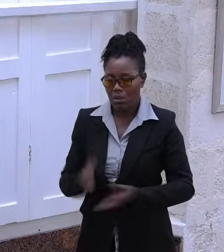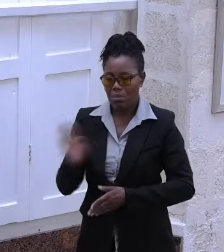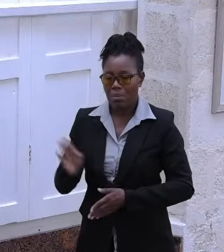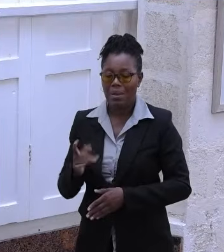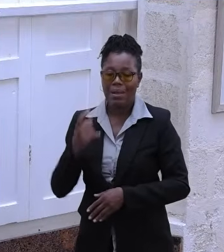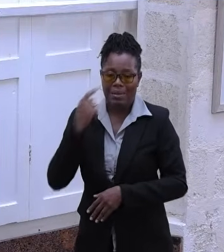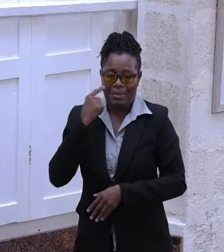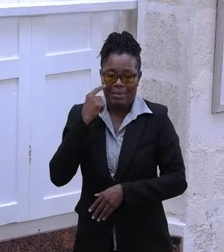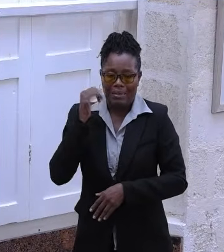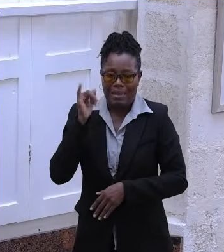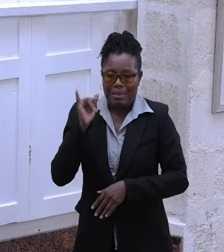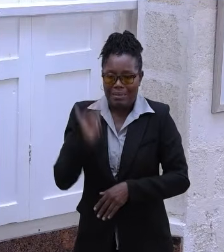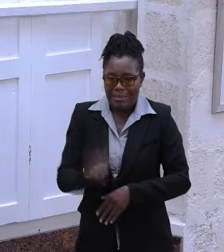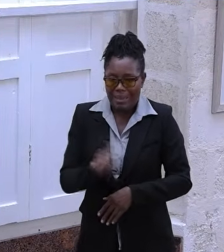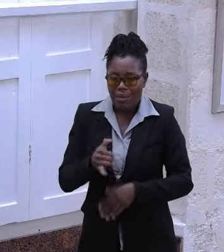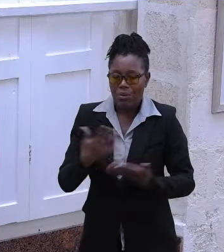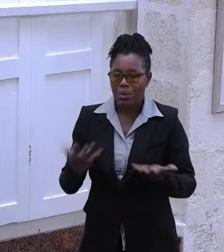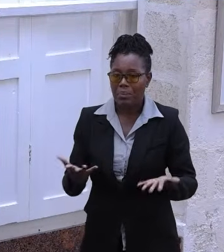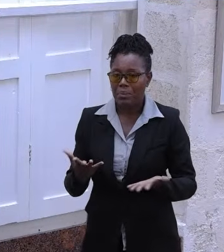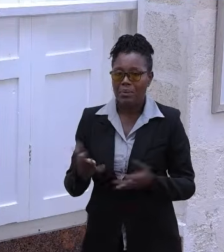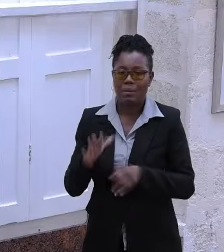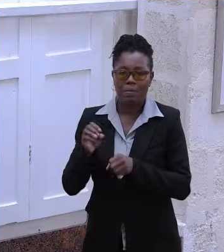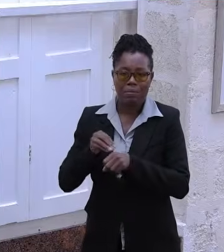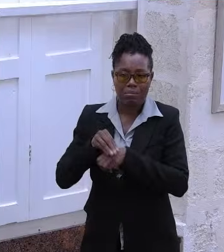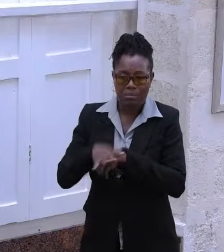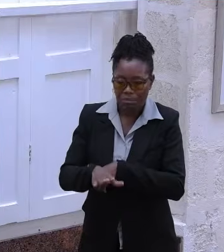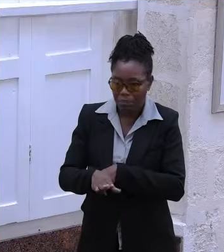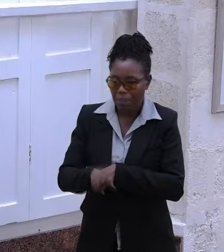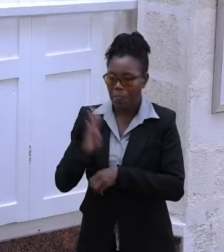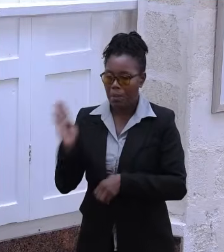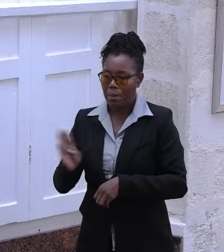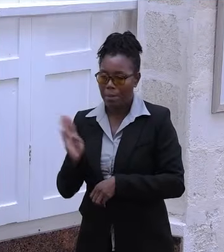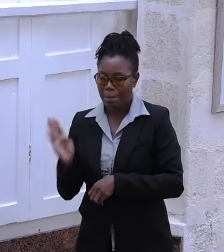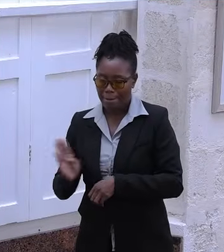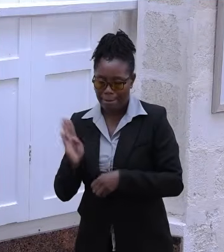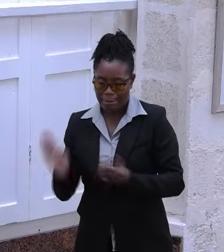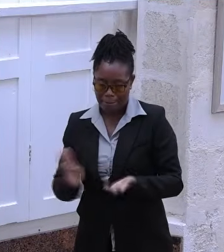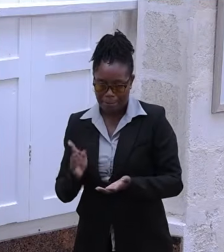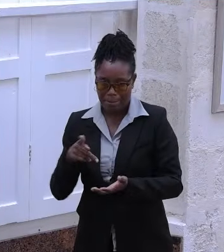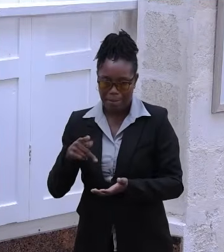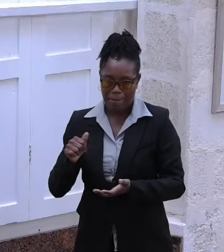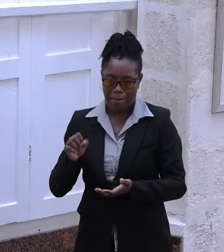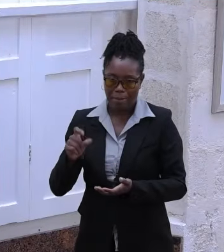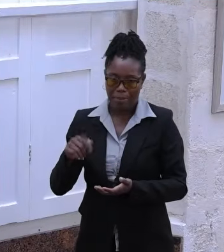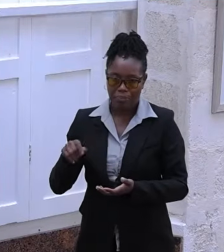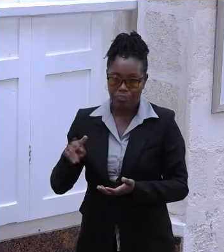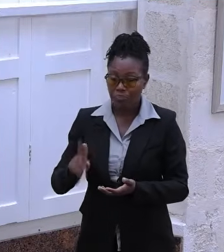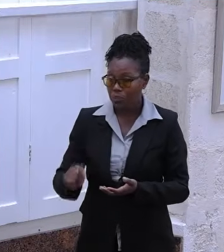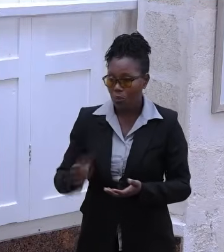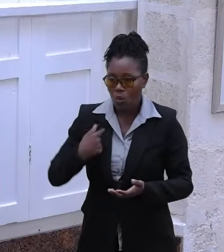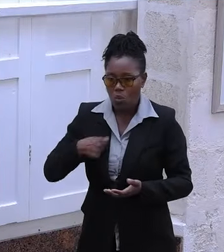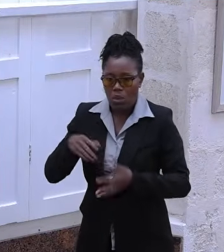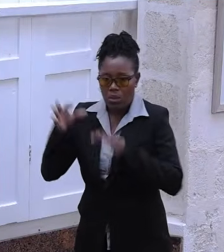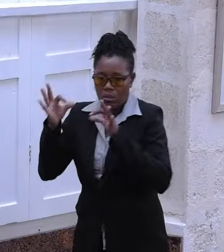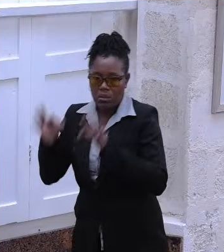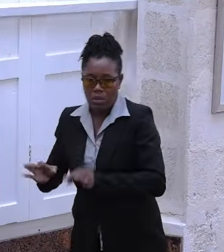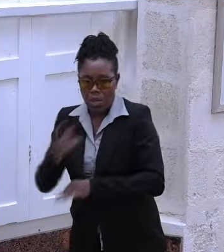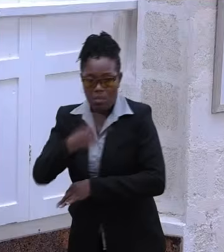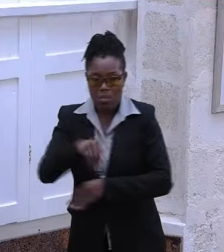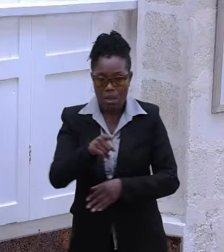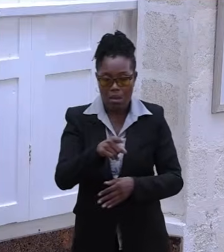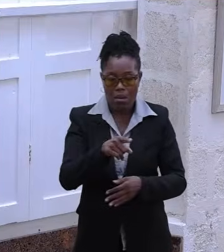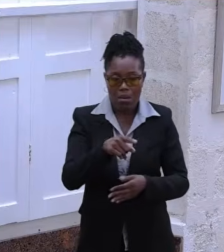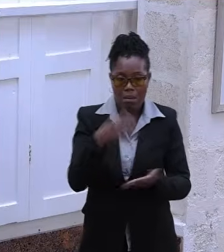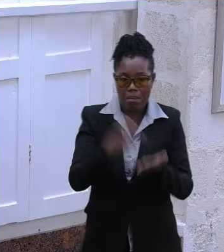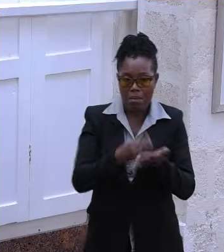of the Barbados passport, because we don't get to choose who they choose to sell passports to. We don't get to choose that. I mean, you can believe